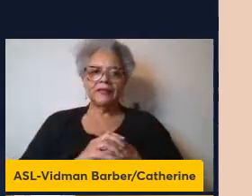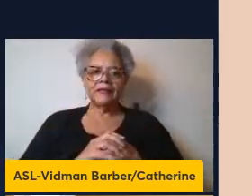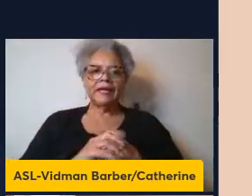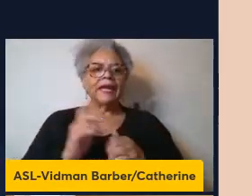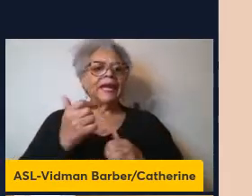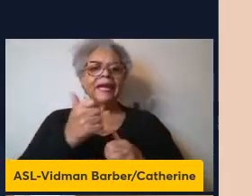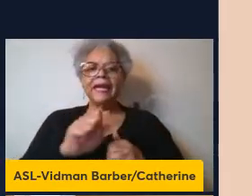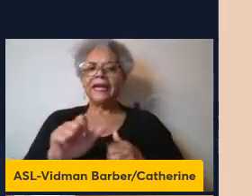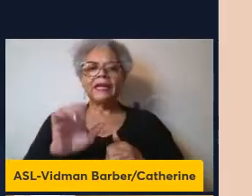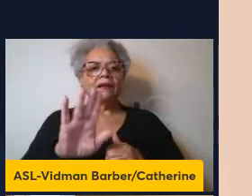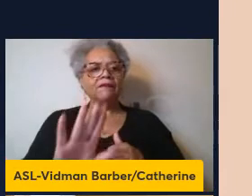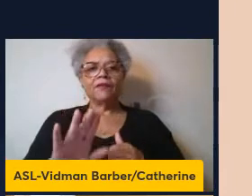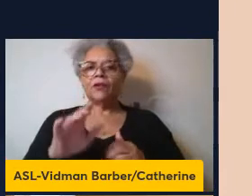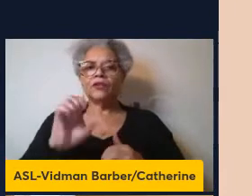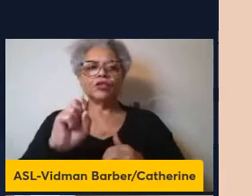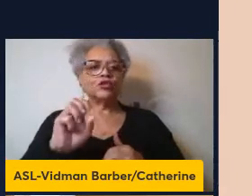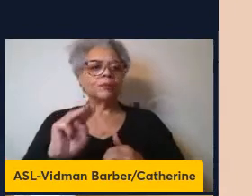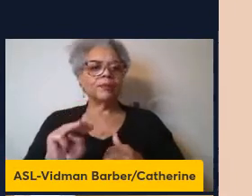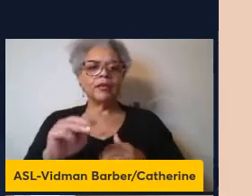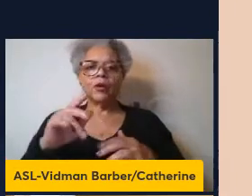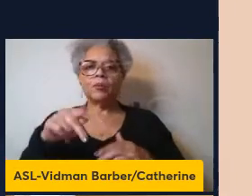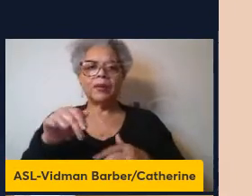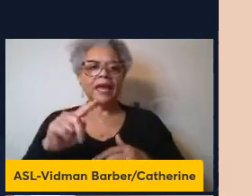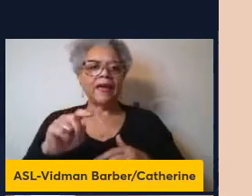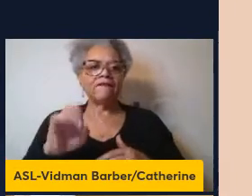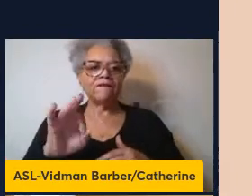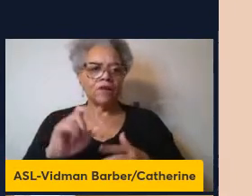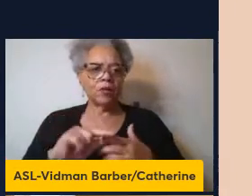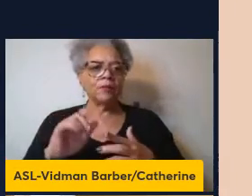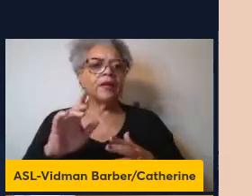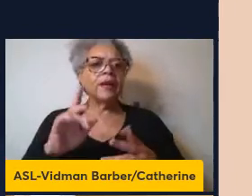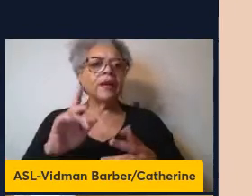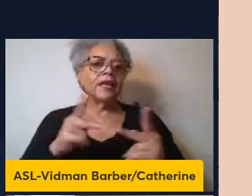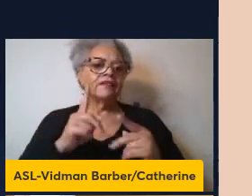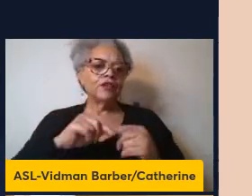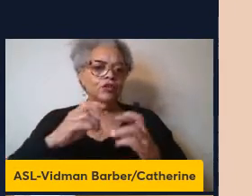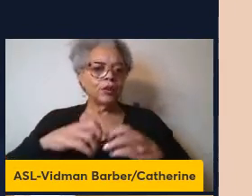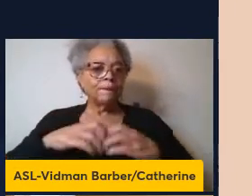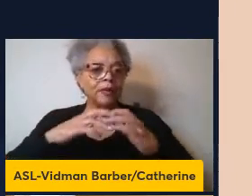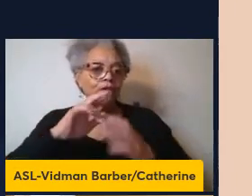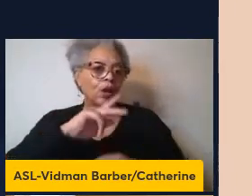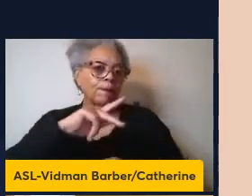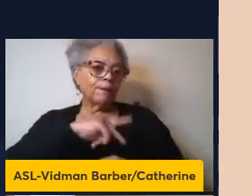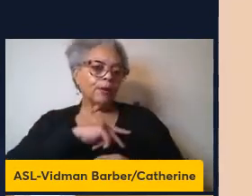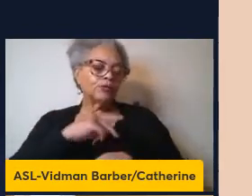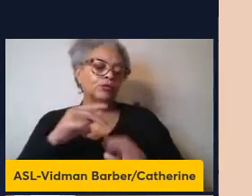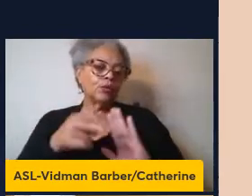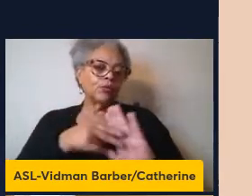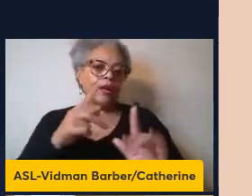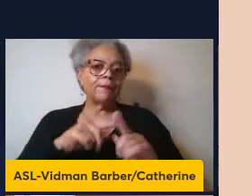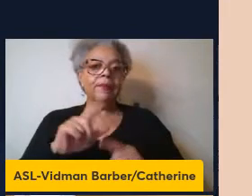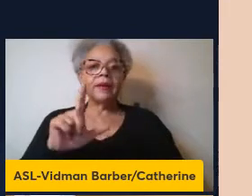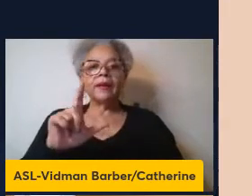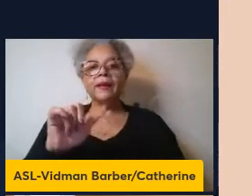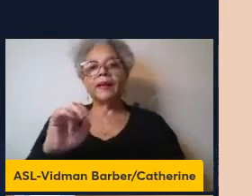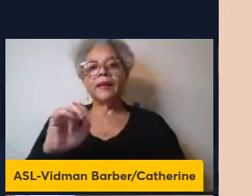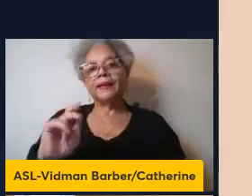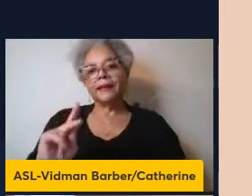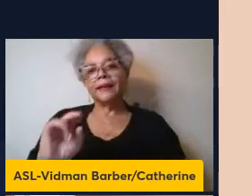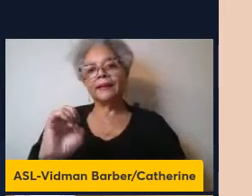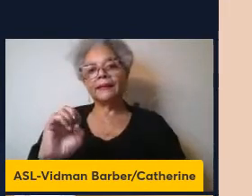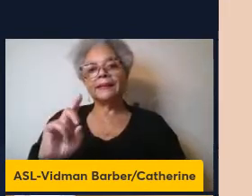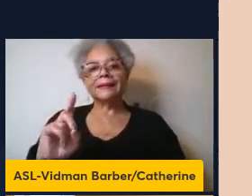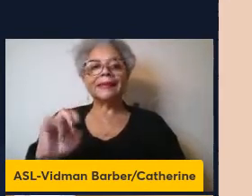really can be a great place for you to build your personal brand. But LinkedIn has been the biggest one for me. You can do that, of course,